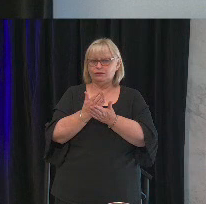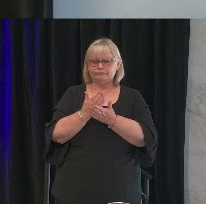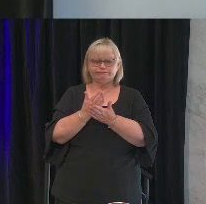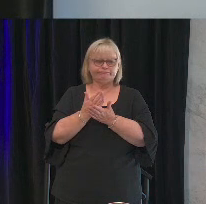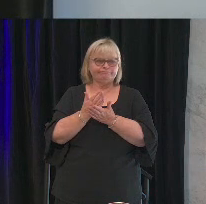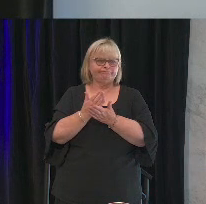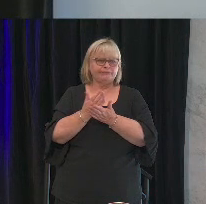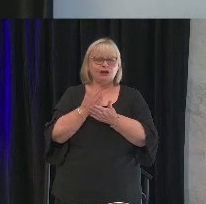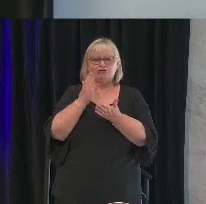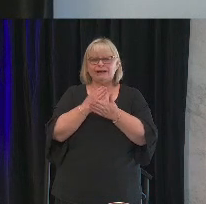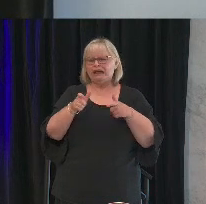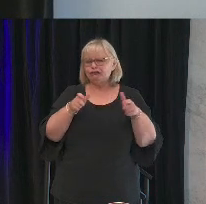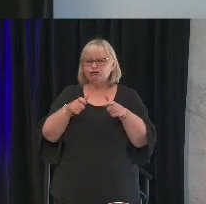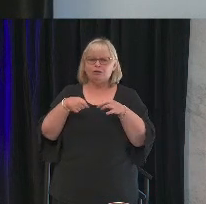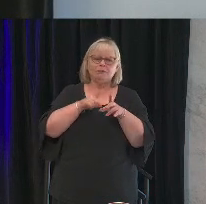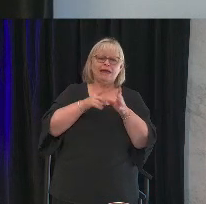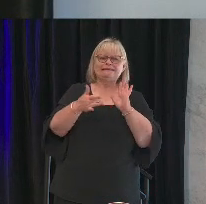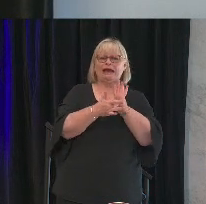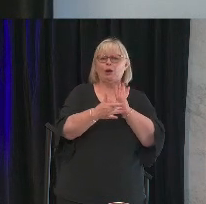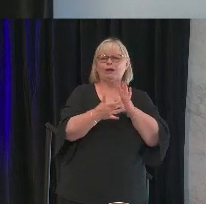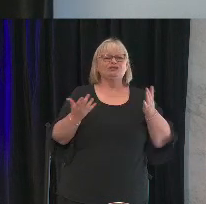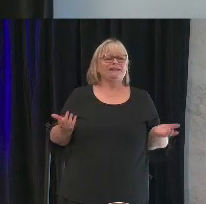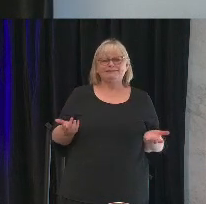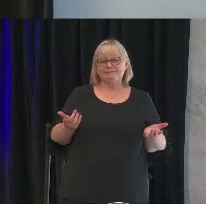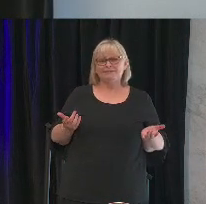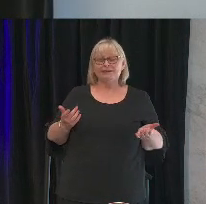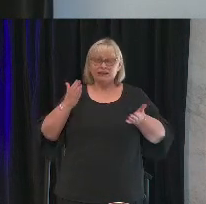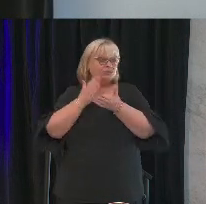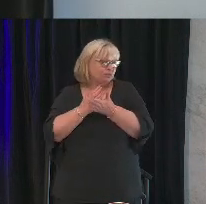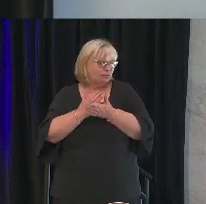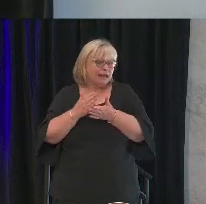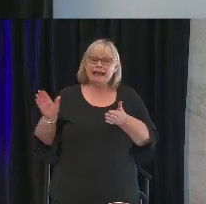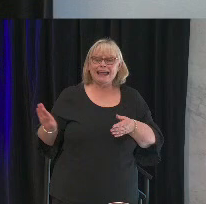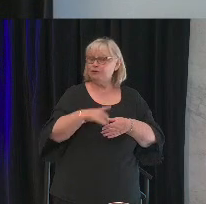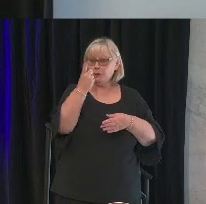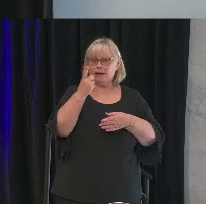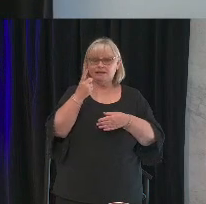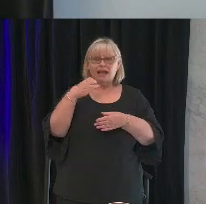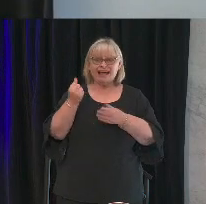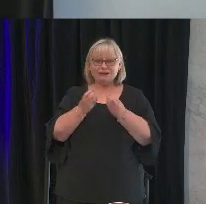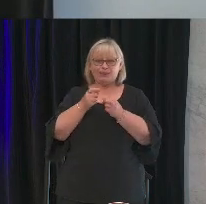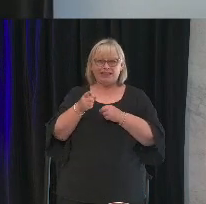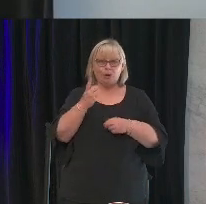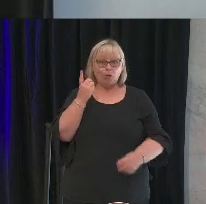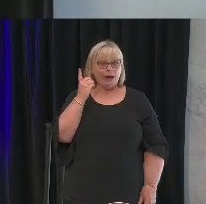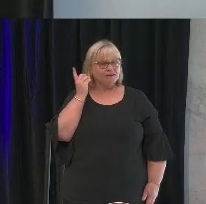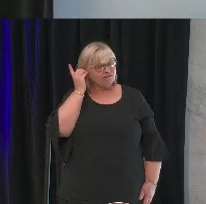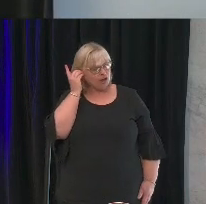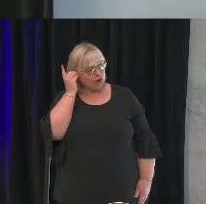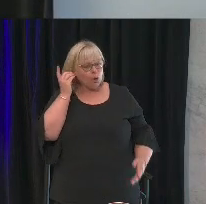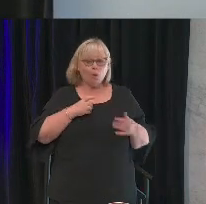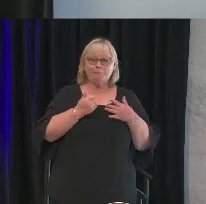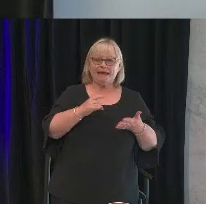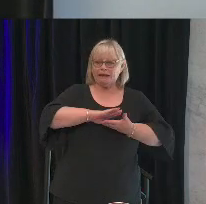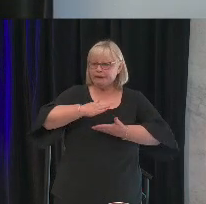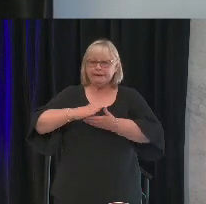by technology. And the fact is that almost everybody carries around with them one or indeed multiple devices